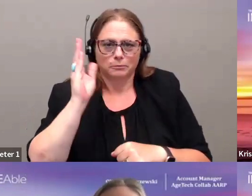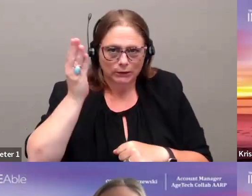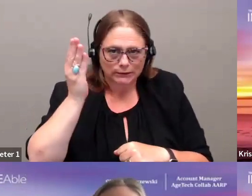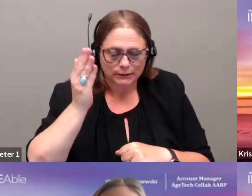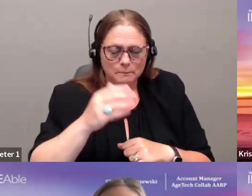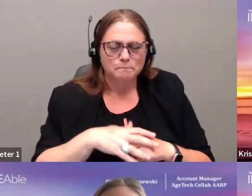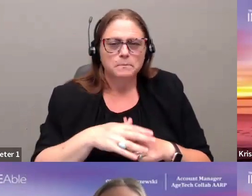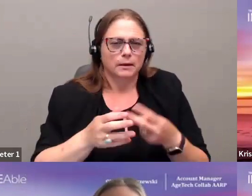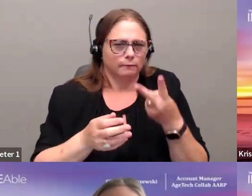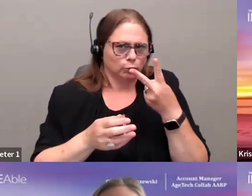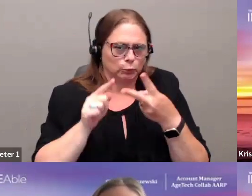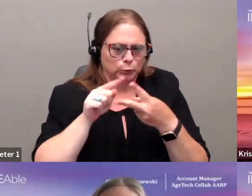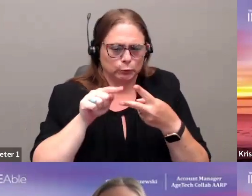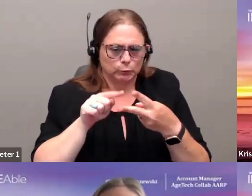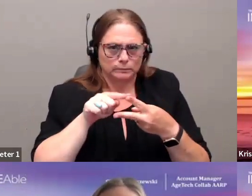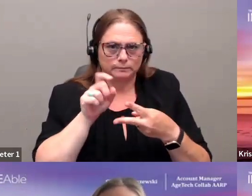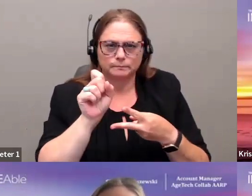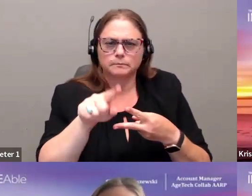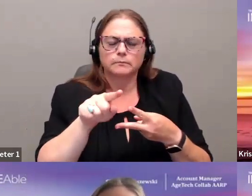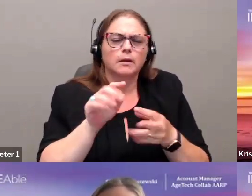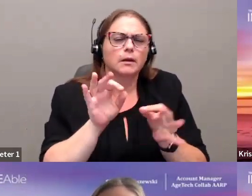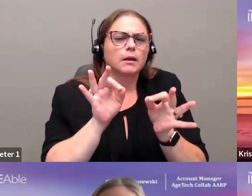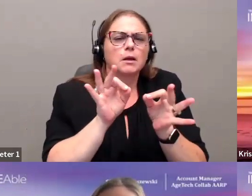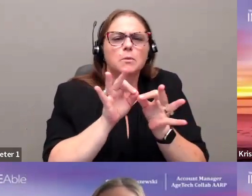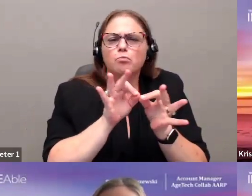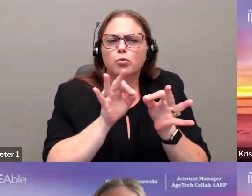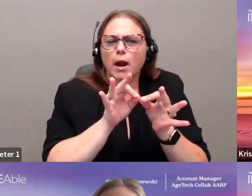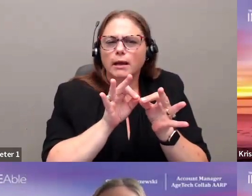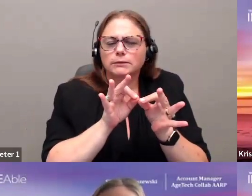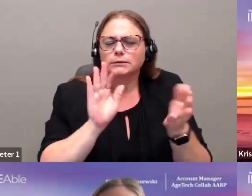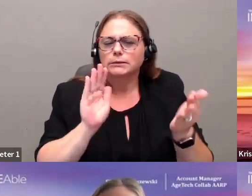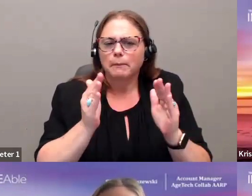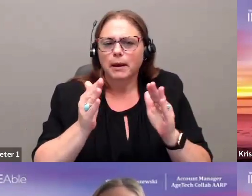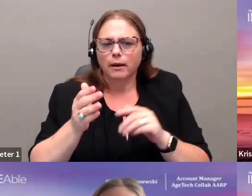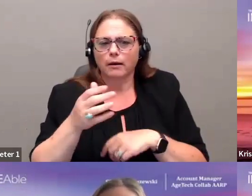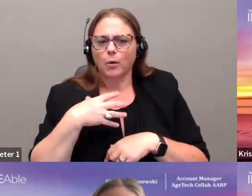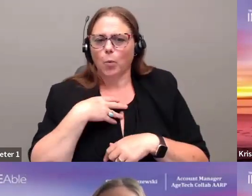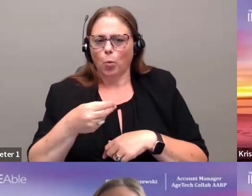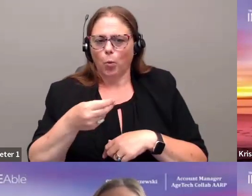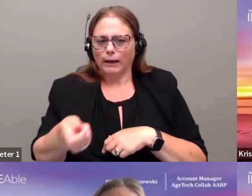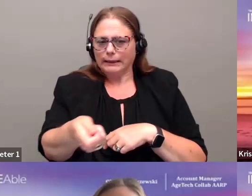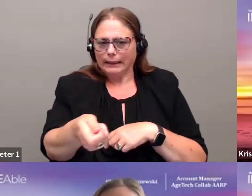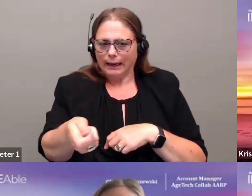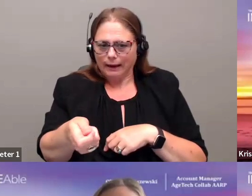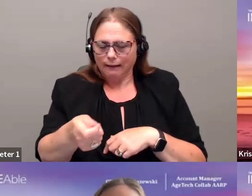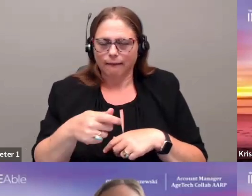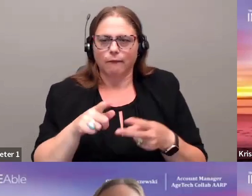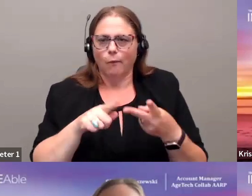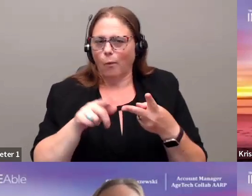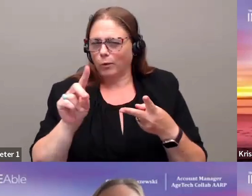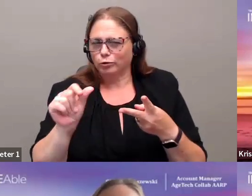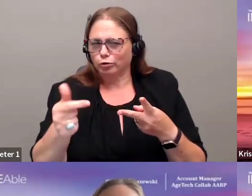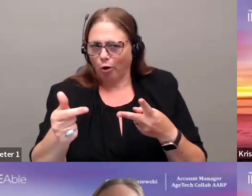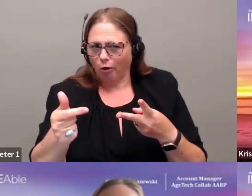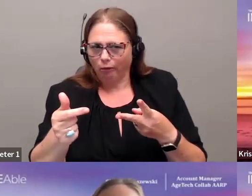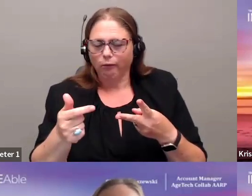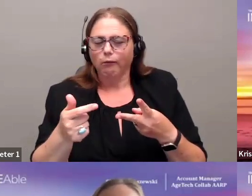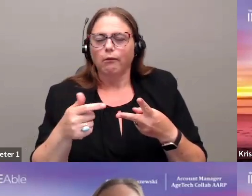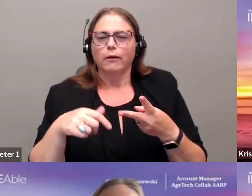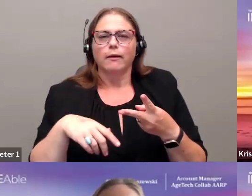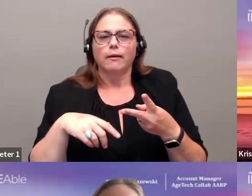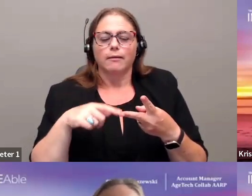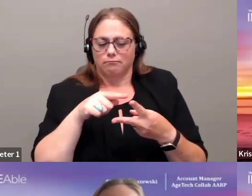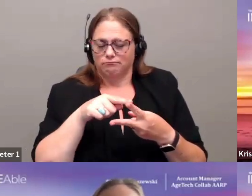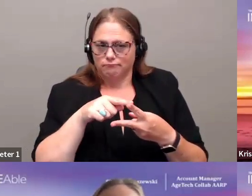quick questions. What's your price point compared to, say, a white cane or a guide dog? And where do you think the